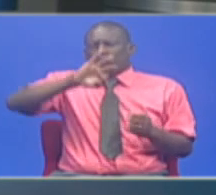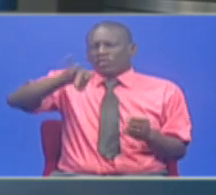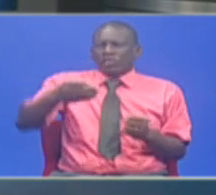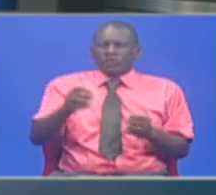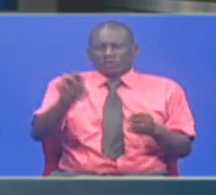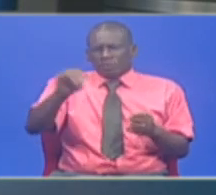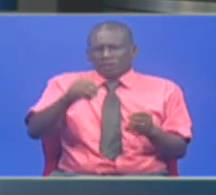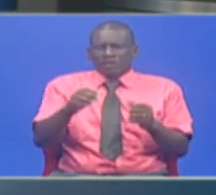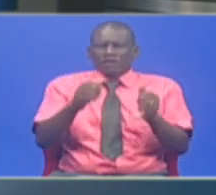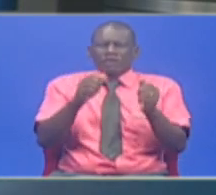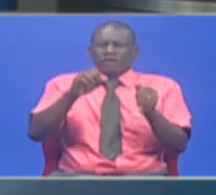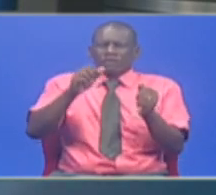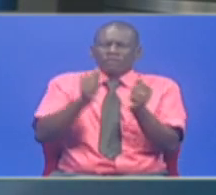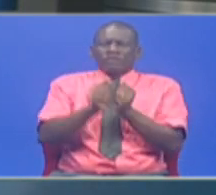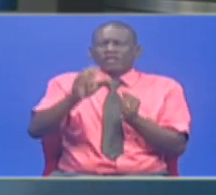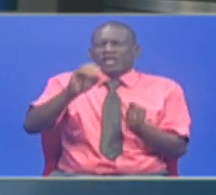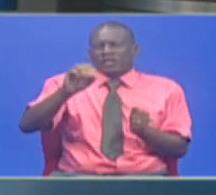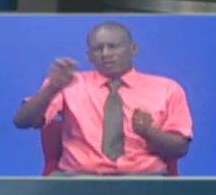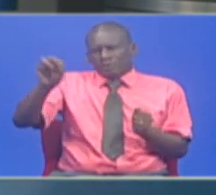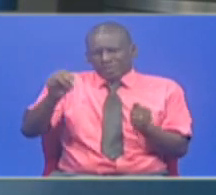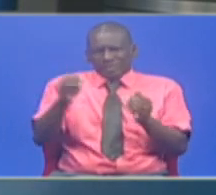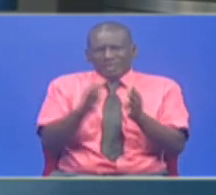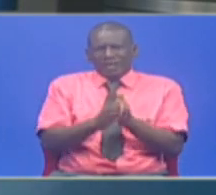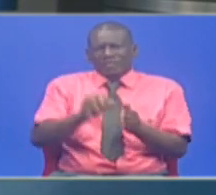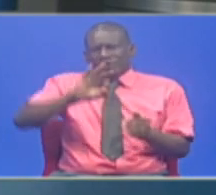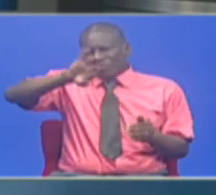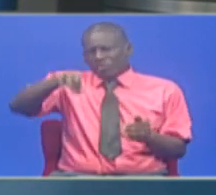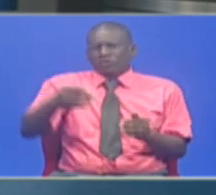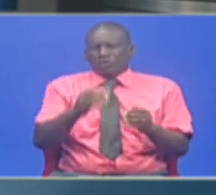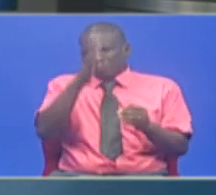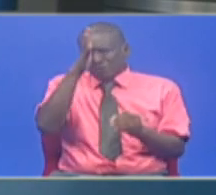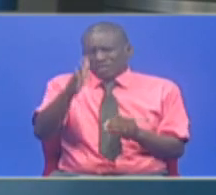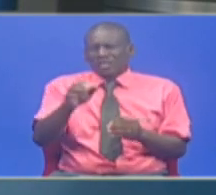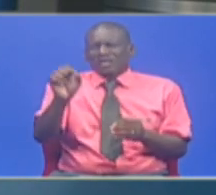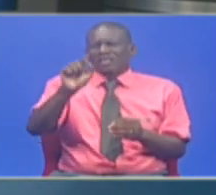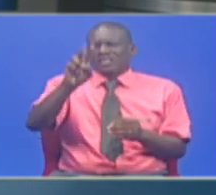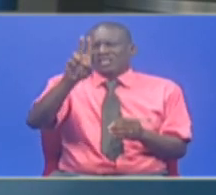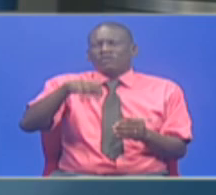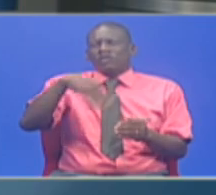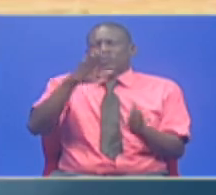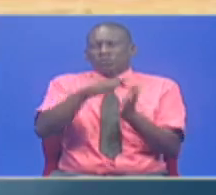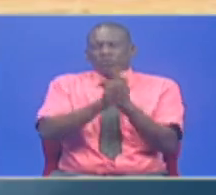1,500 meters, and 800 meters will be held on Sunday. Steve Kater with the details.